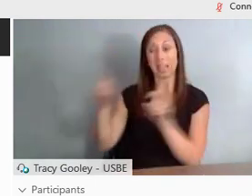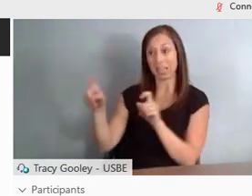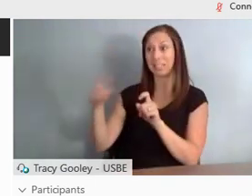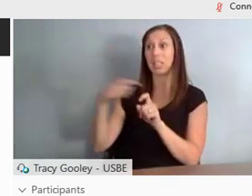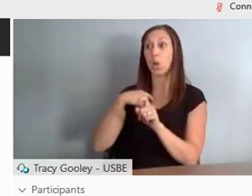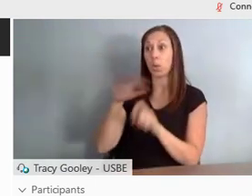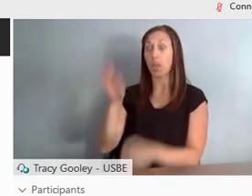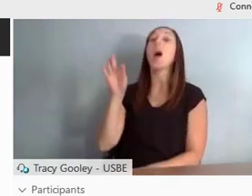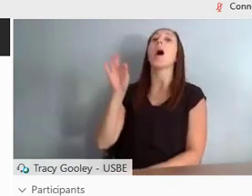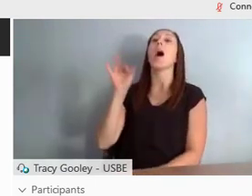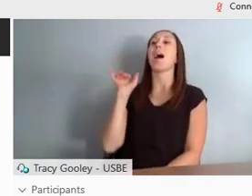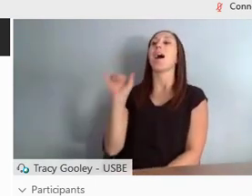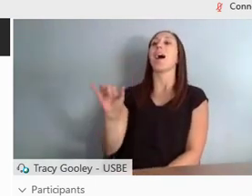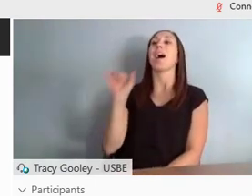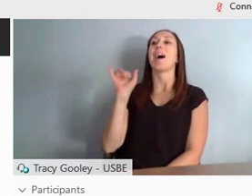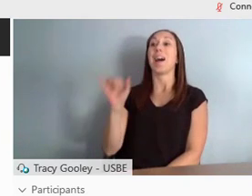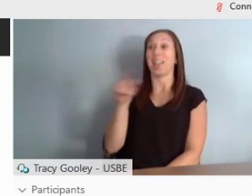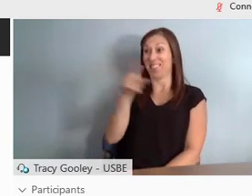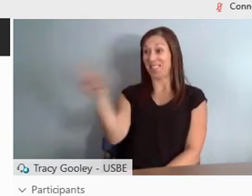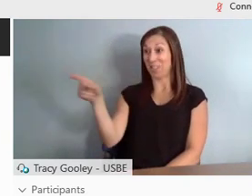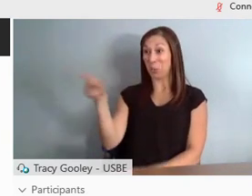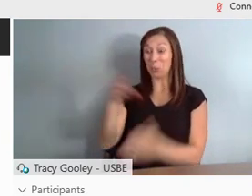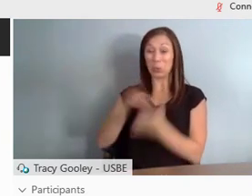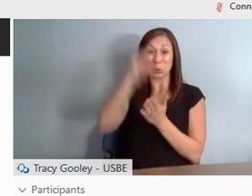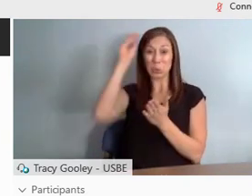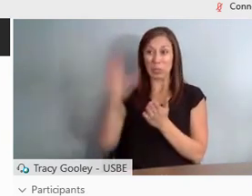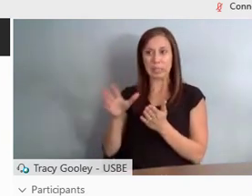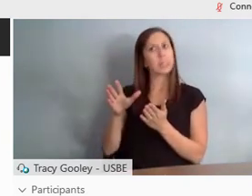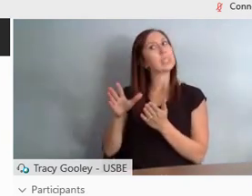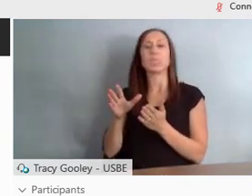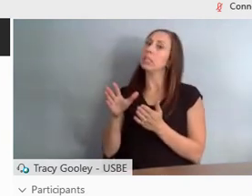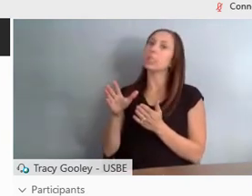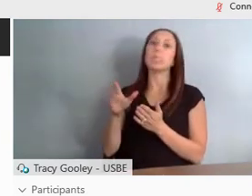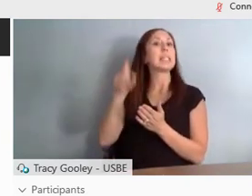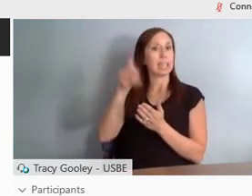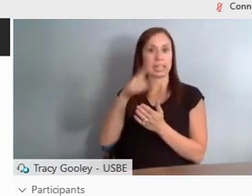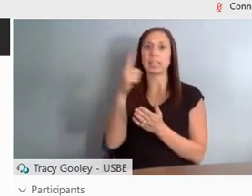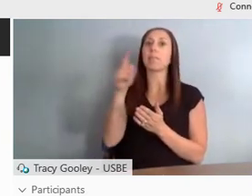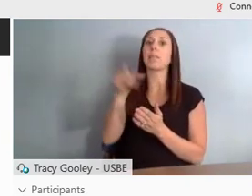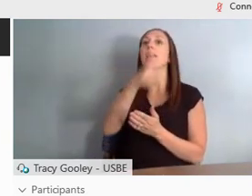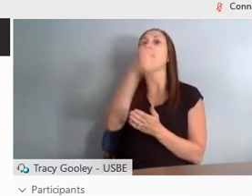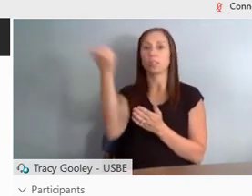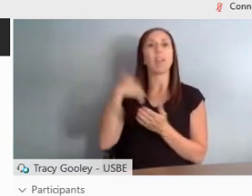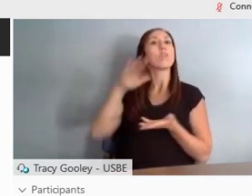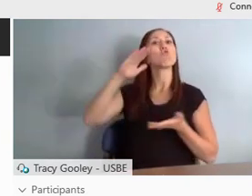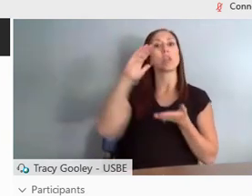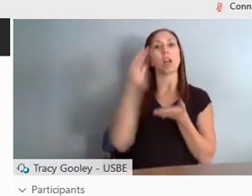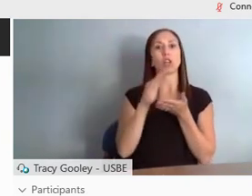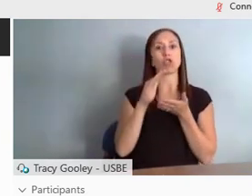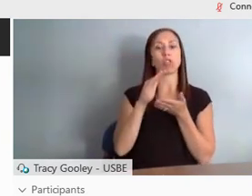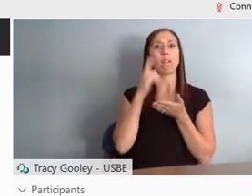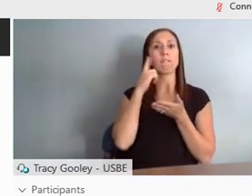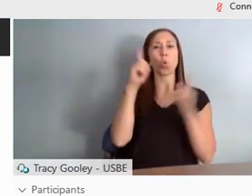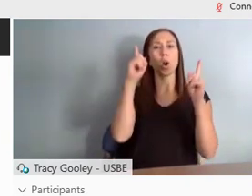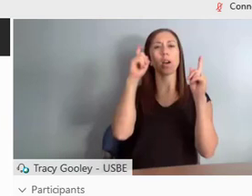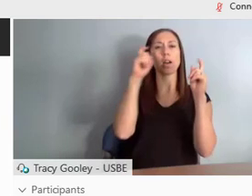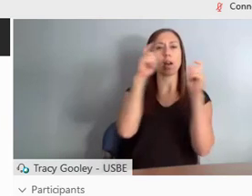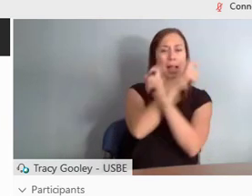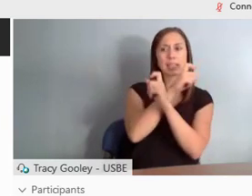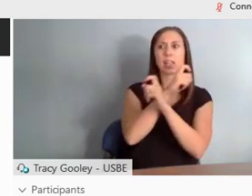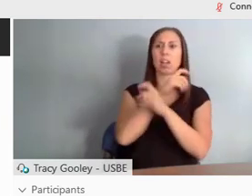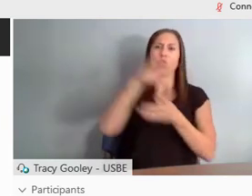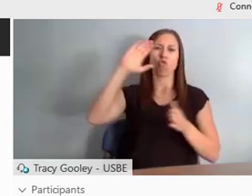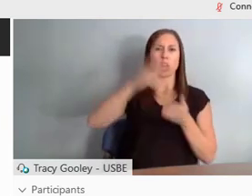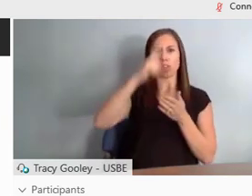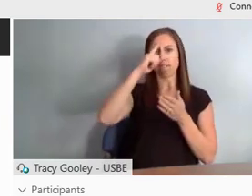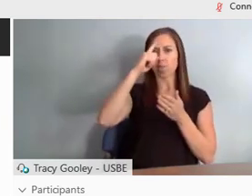did discover that those kiddos definitely needed something that had a little bit of reduction in the complexity and breadth of what